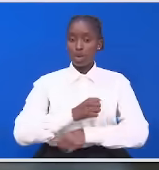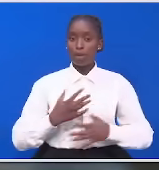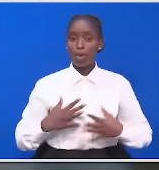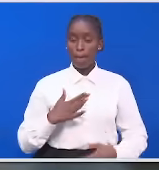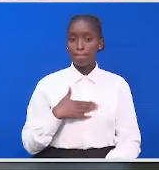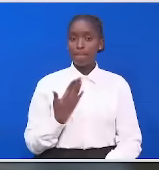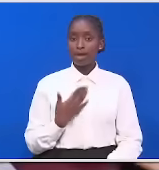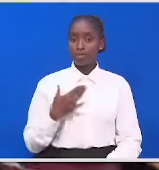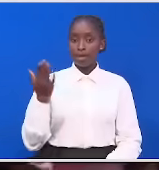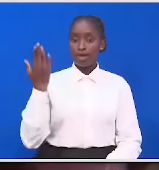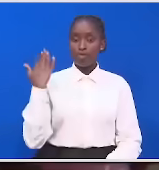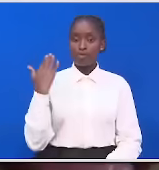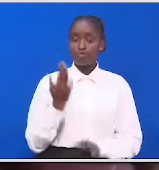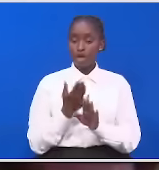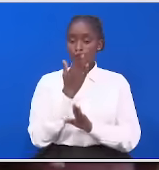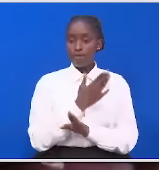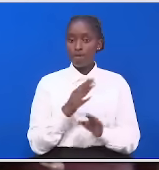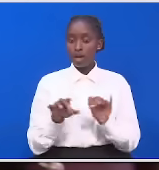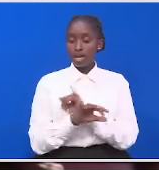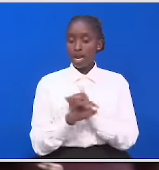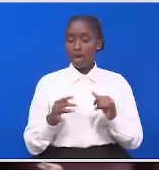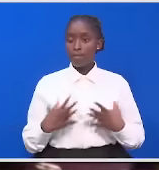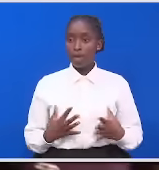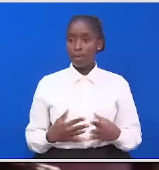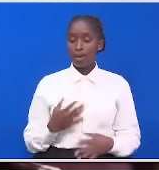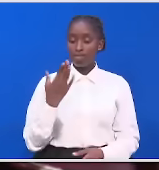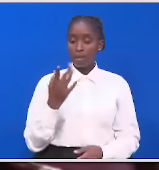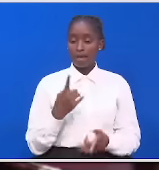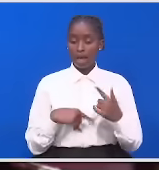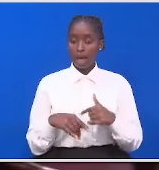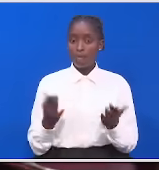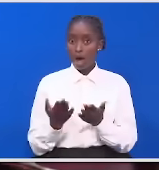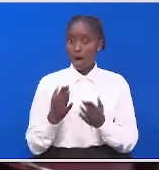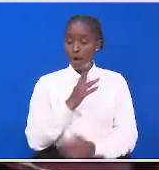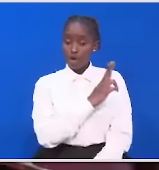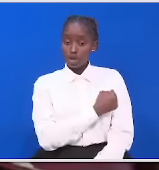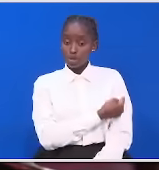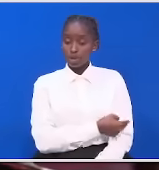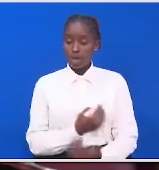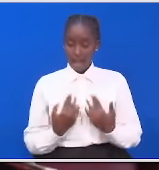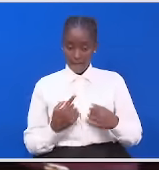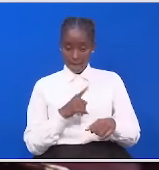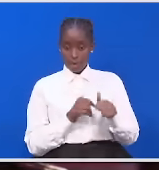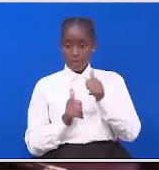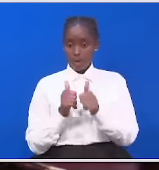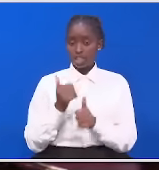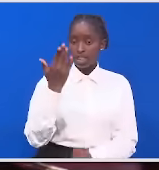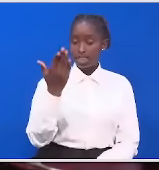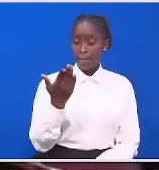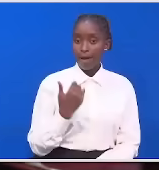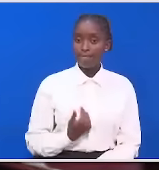schoolmates, my former training mates, and they came to the hospital. In fact, there was a time that they